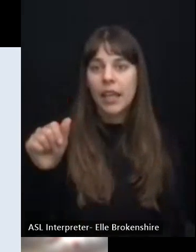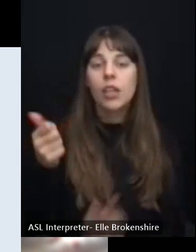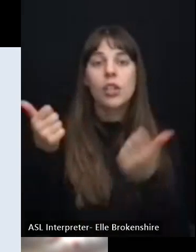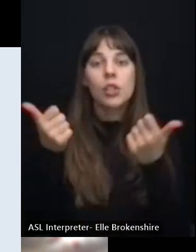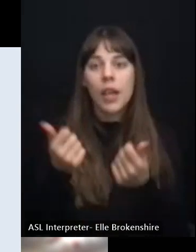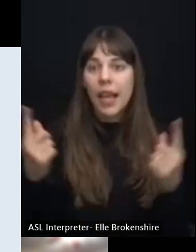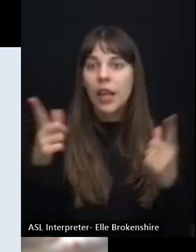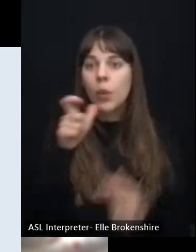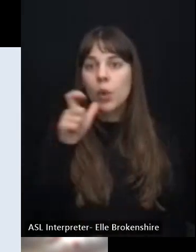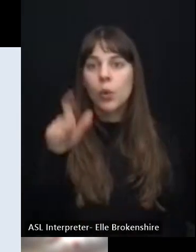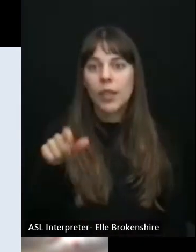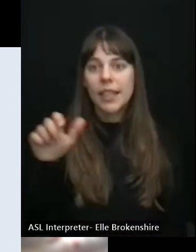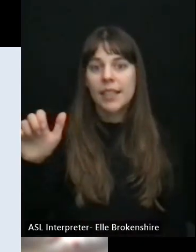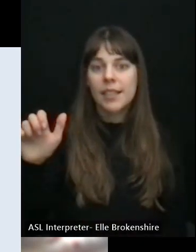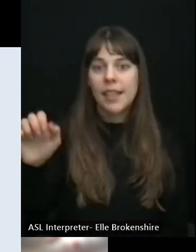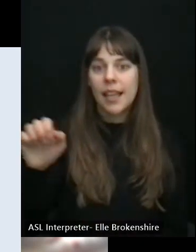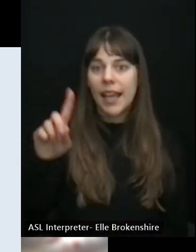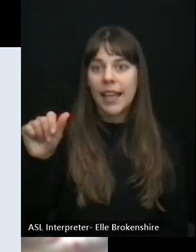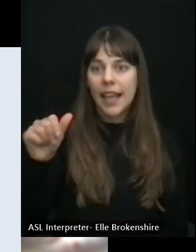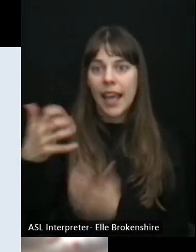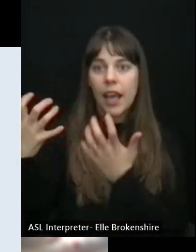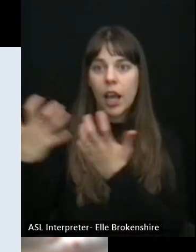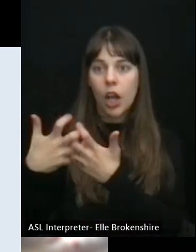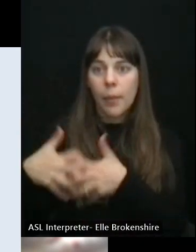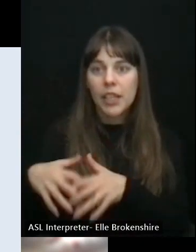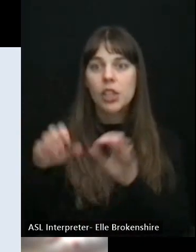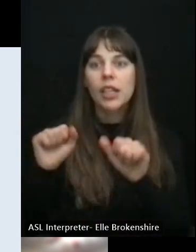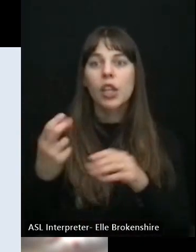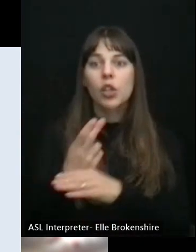accommodations can still continue to use the 43